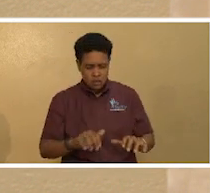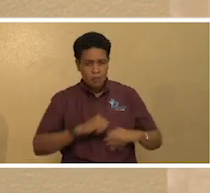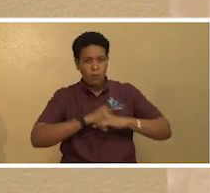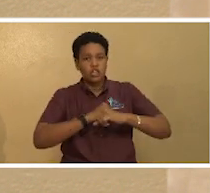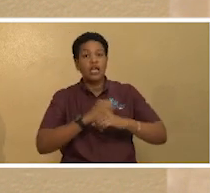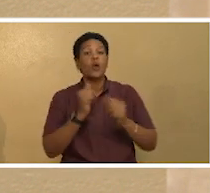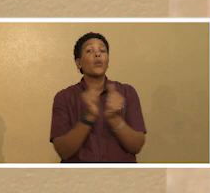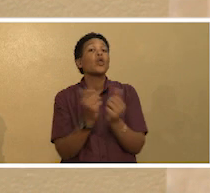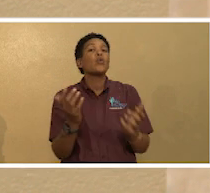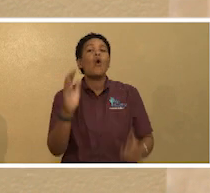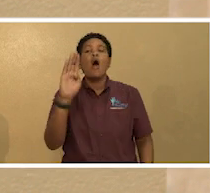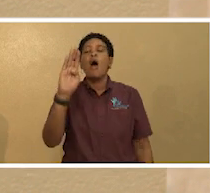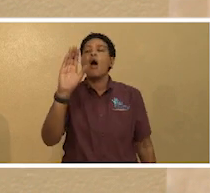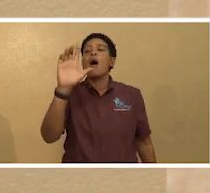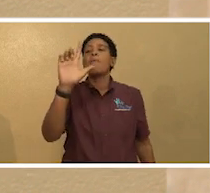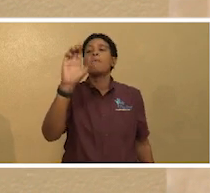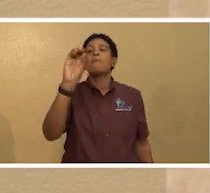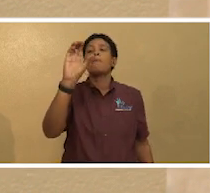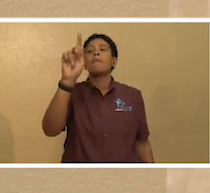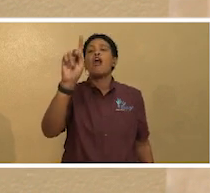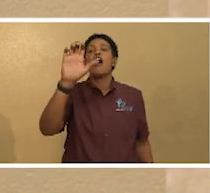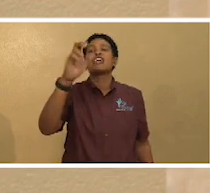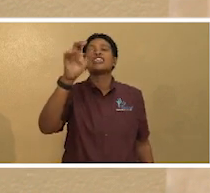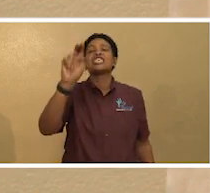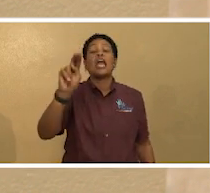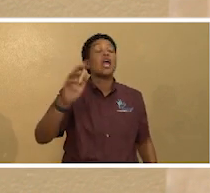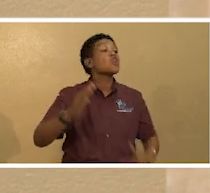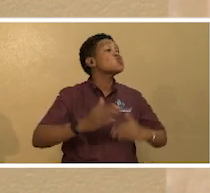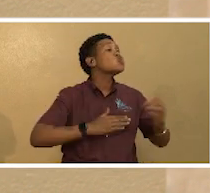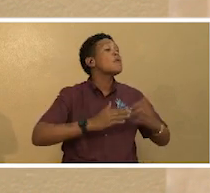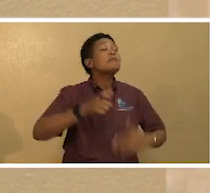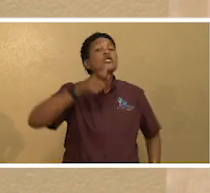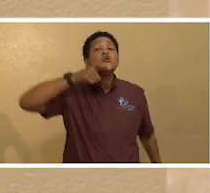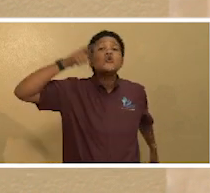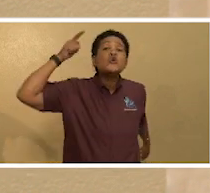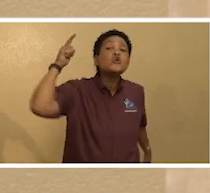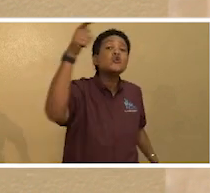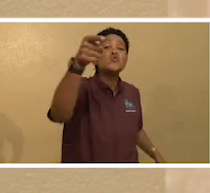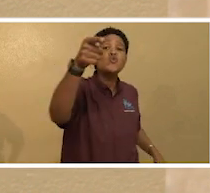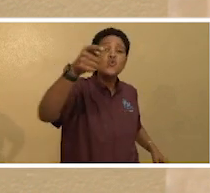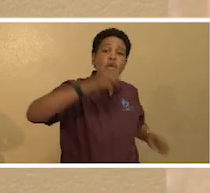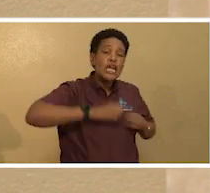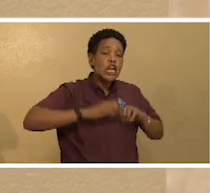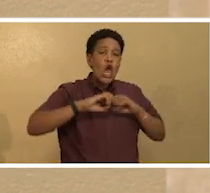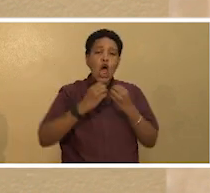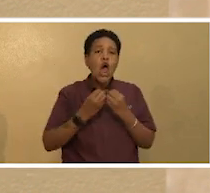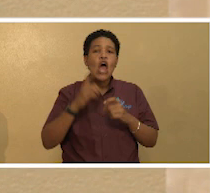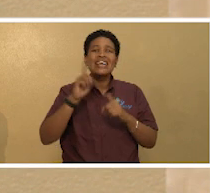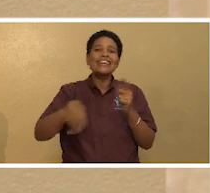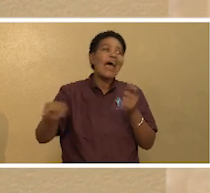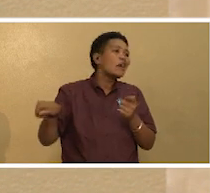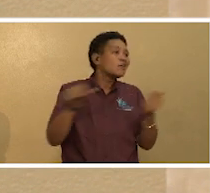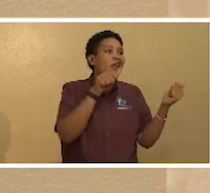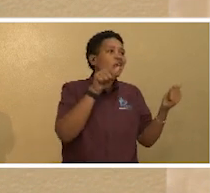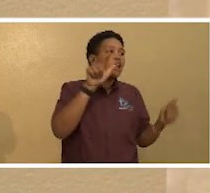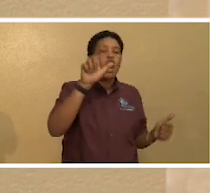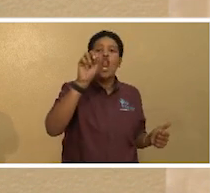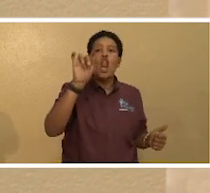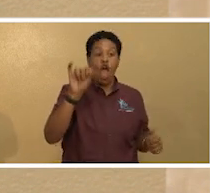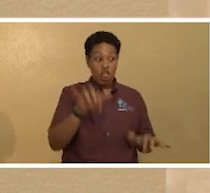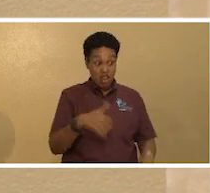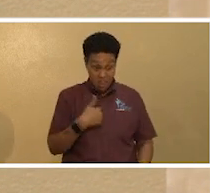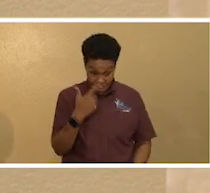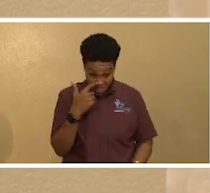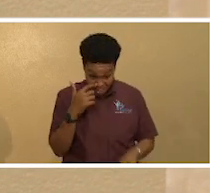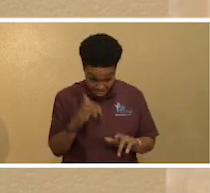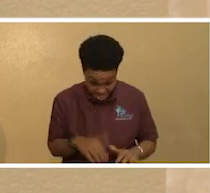meaning that irrespective of your rank within an organization, you can't delete those logs. Similar